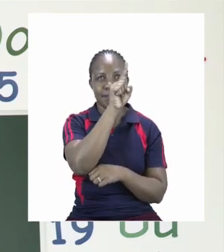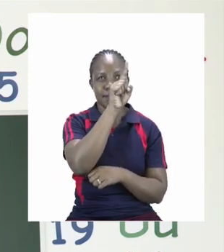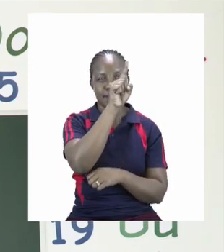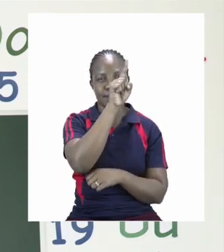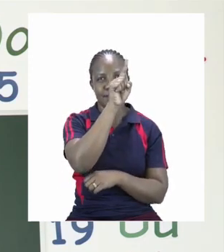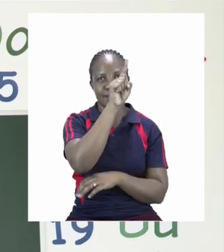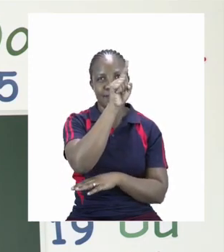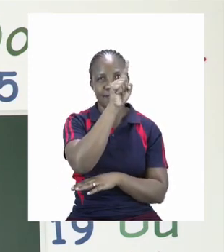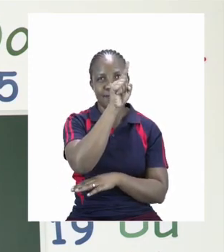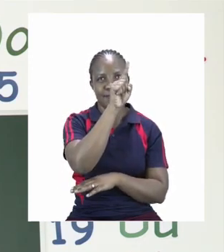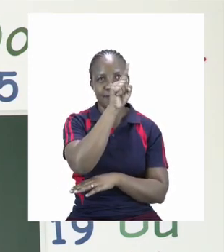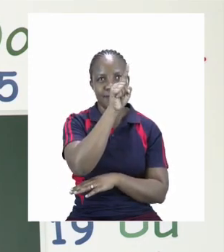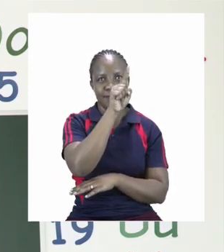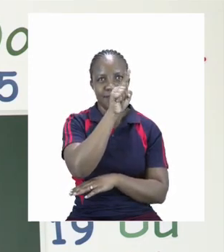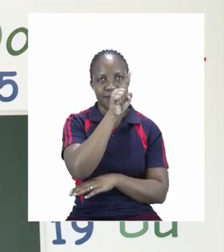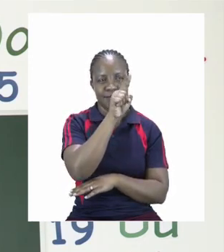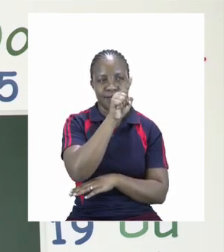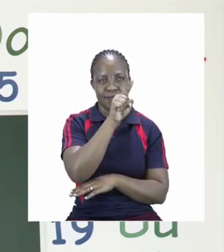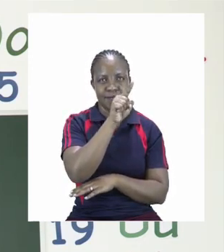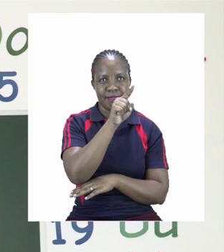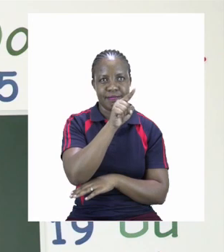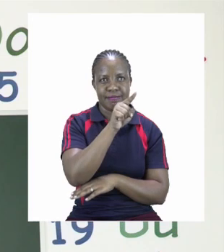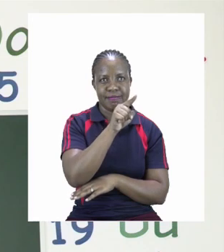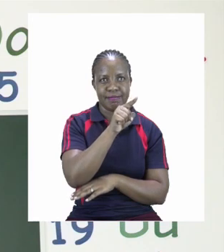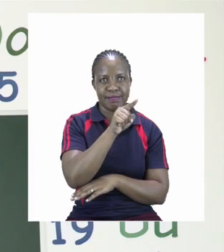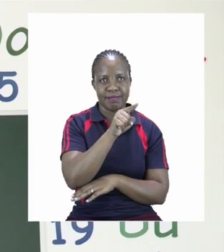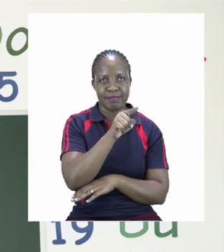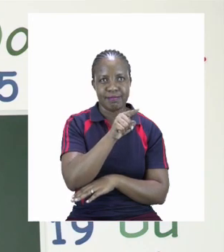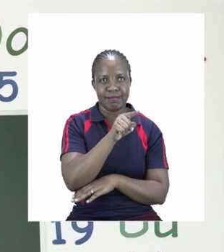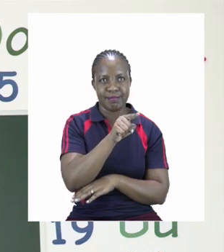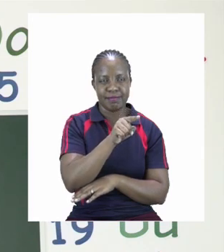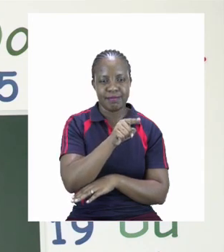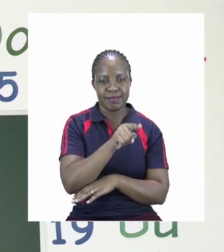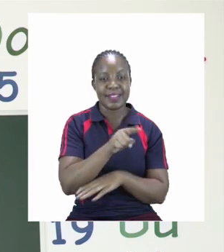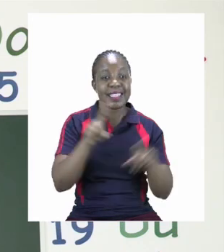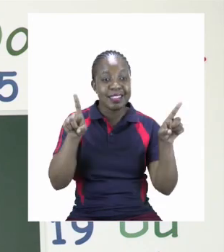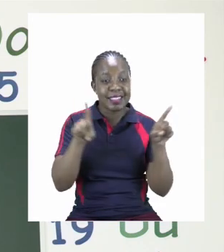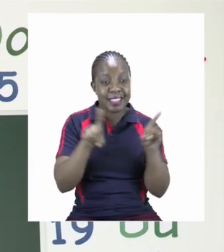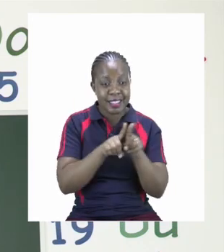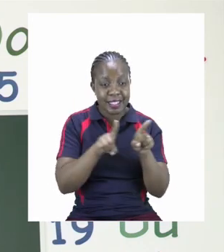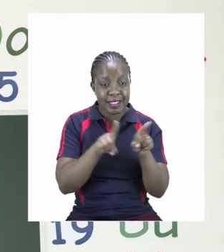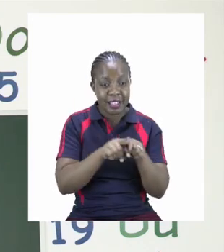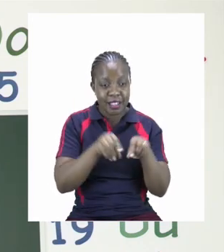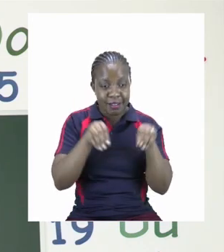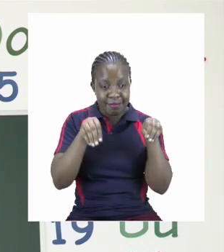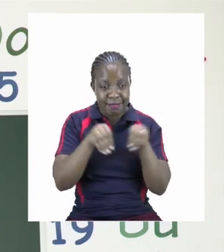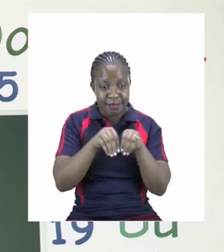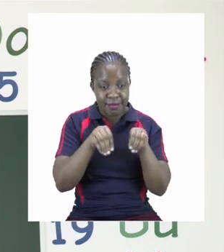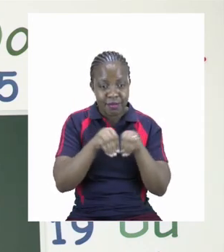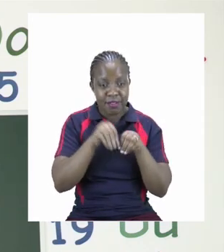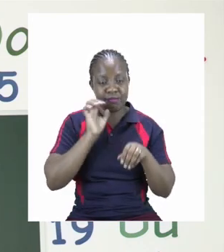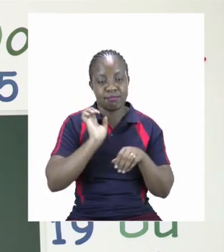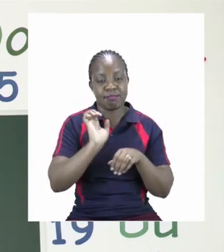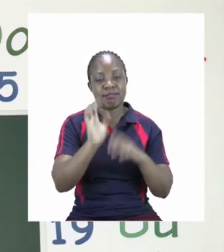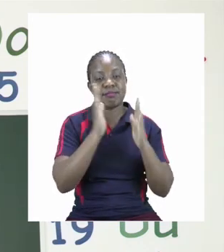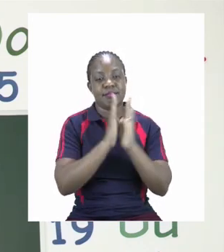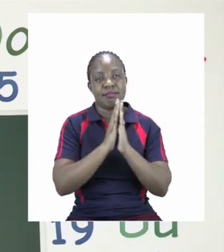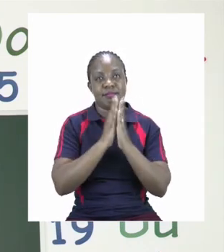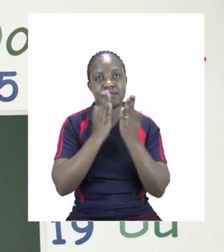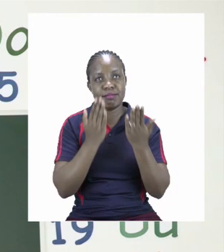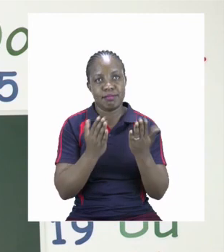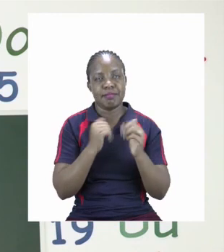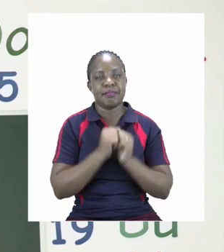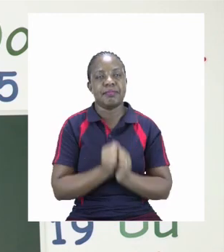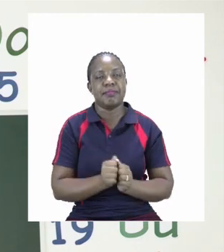to come down. Are you following in your booklet? Well done. So we have